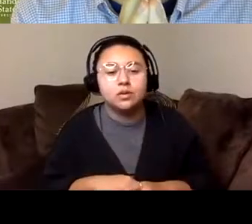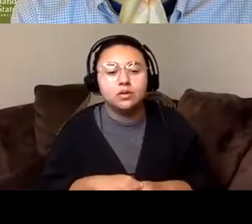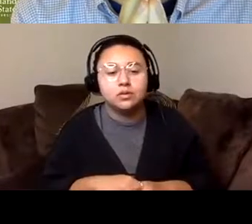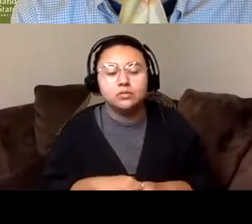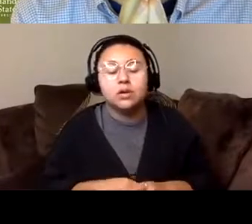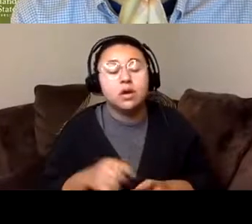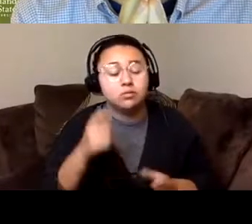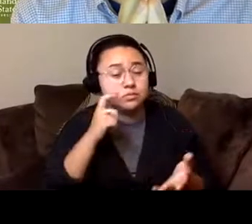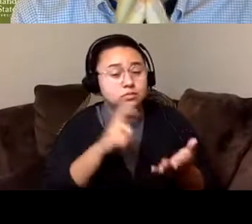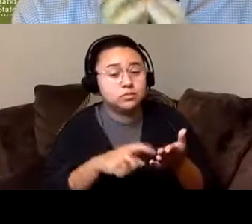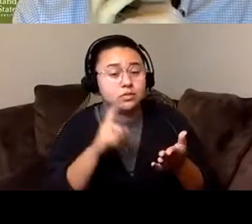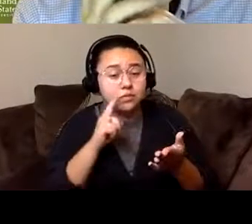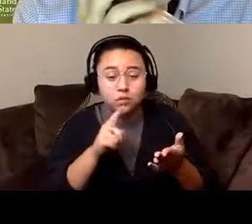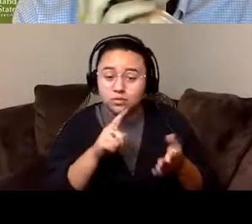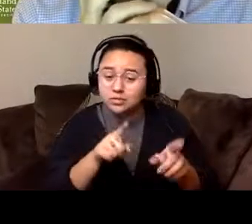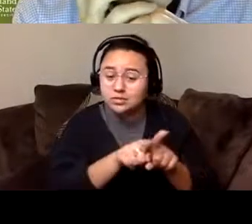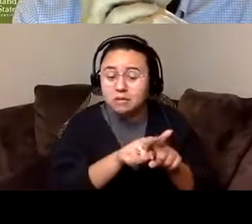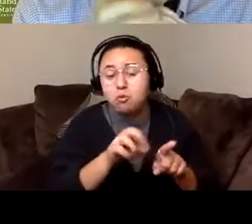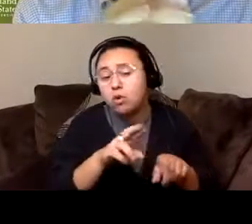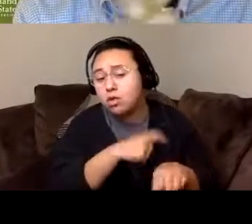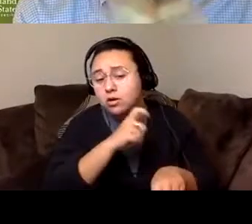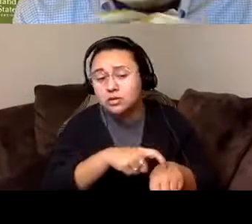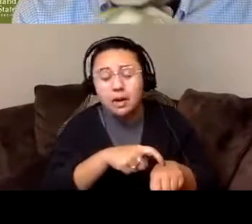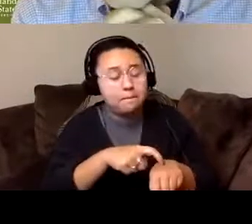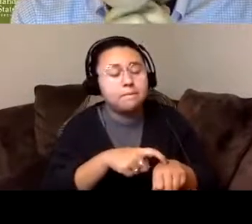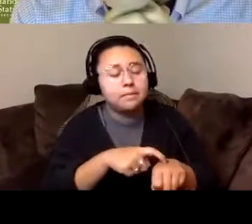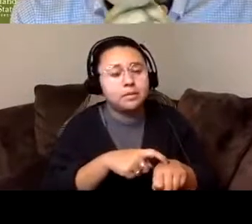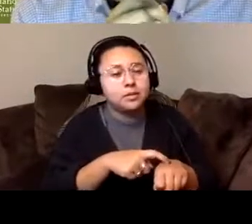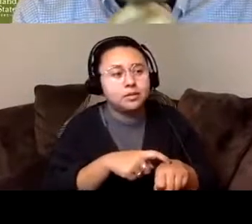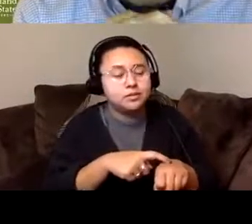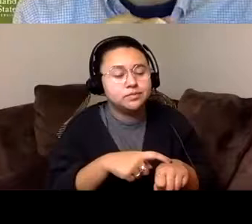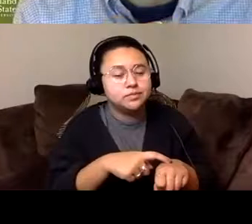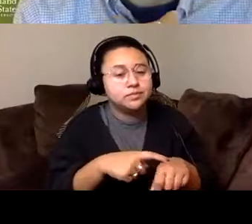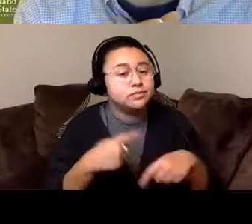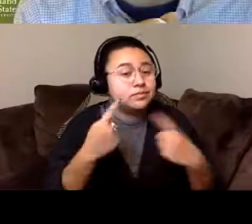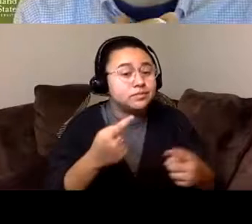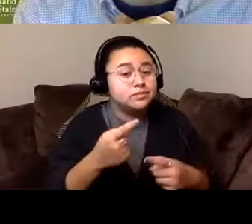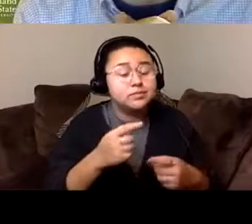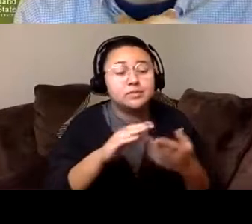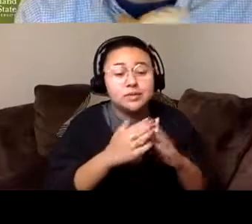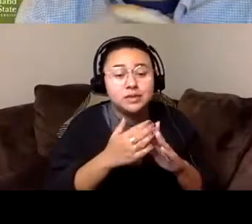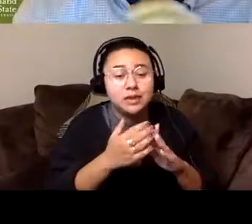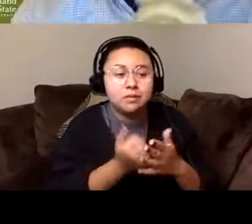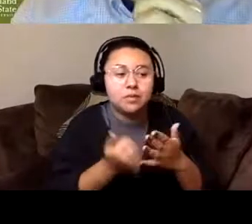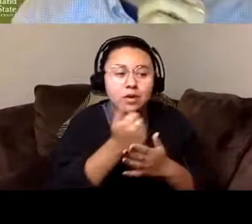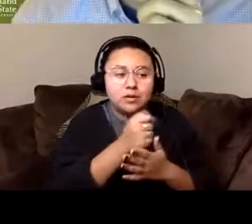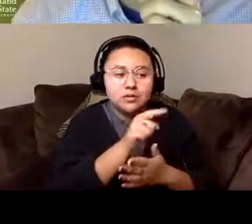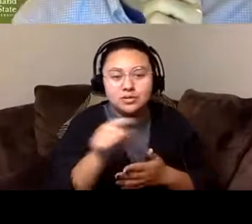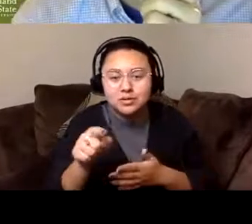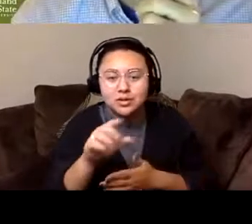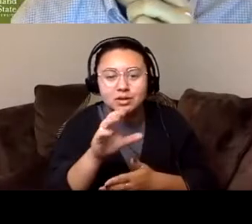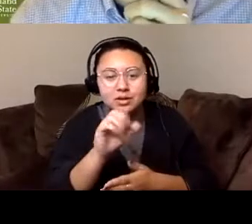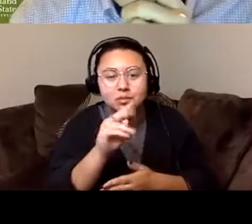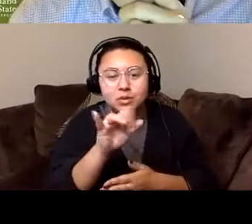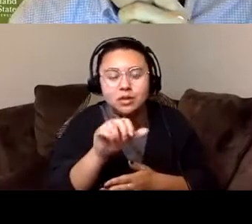the same or longer, our cities have also prioritized certain communities and excluded